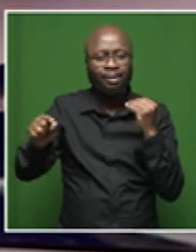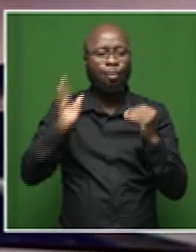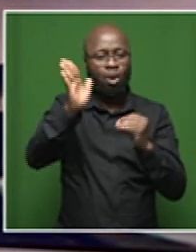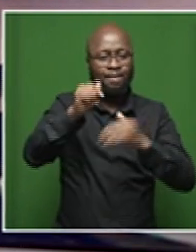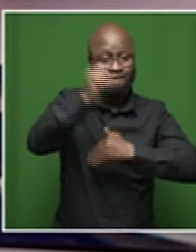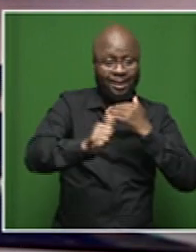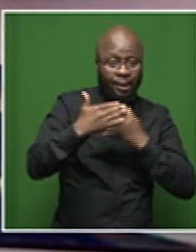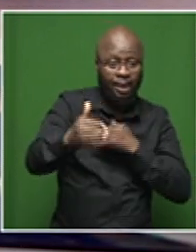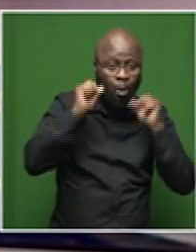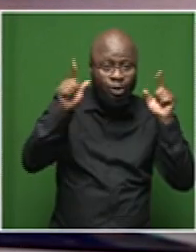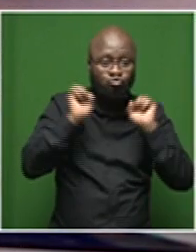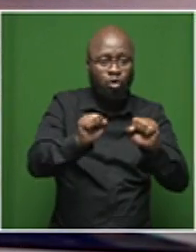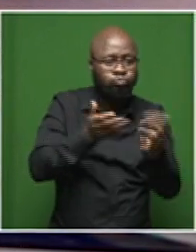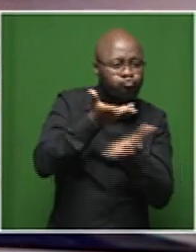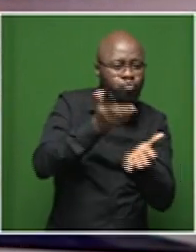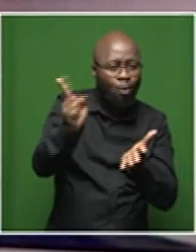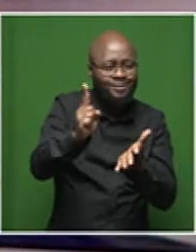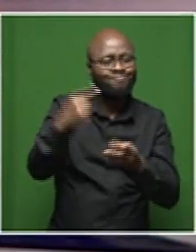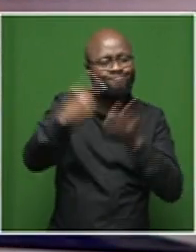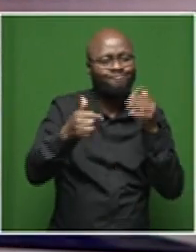terms of awareness about hypertension.